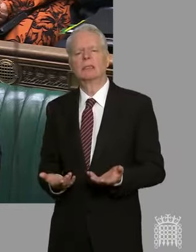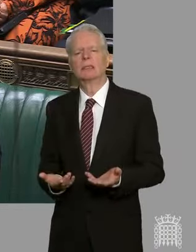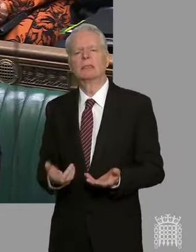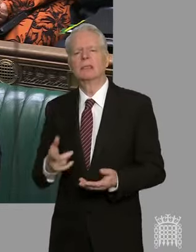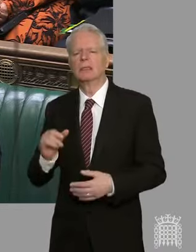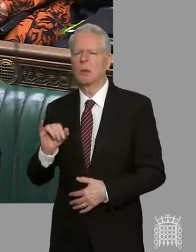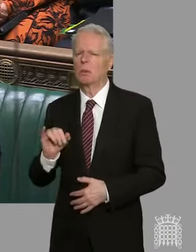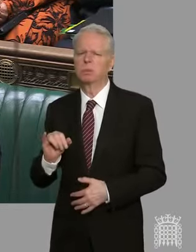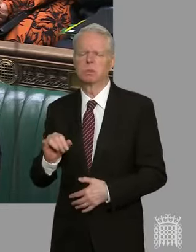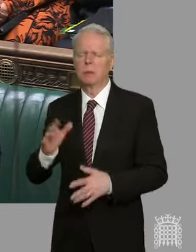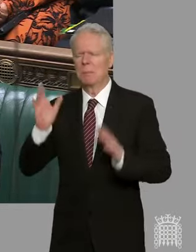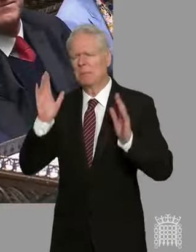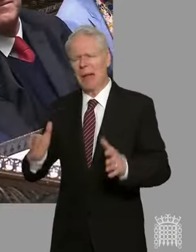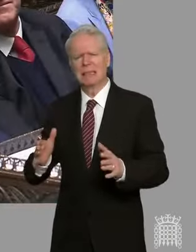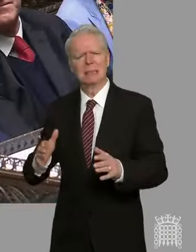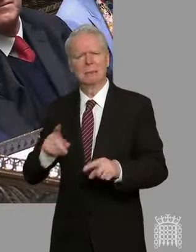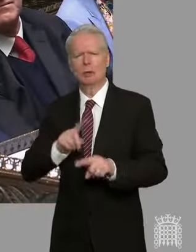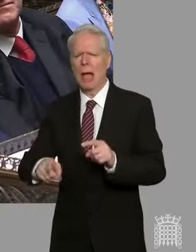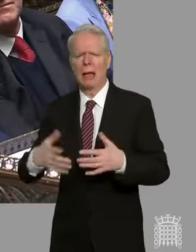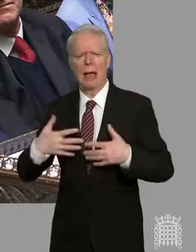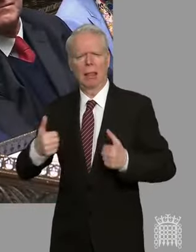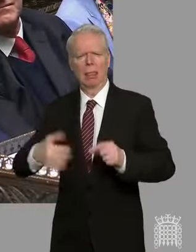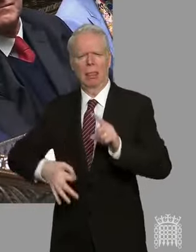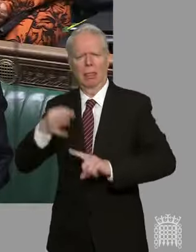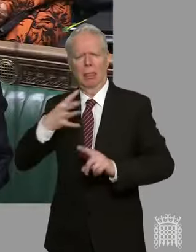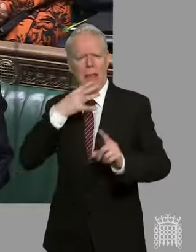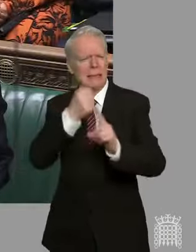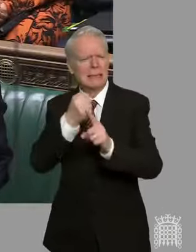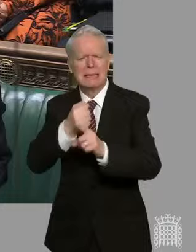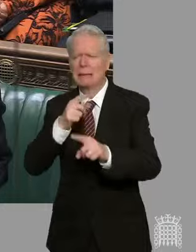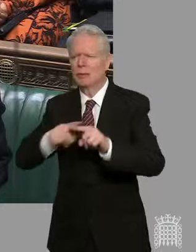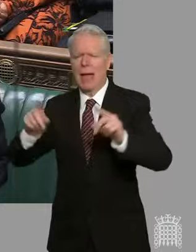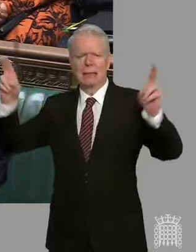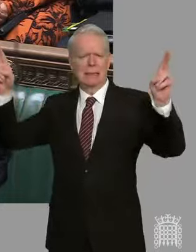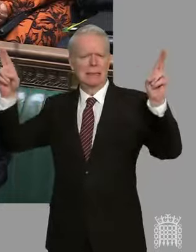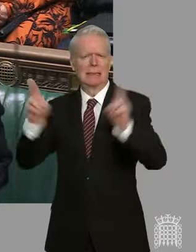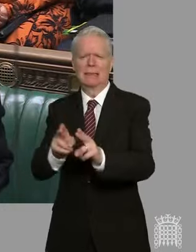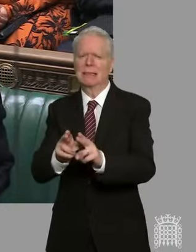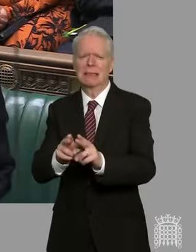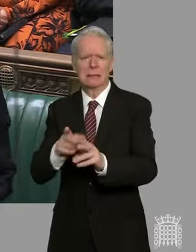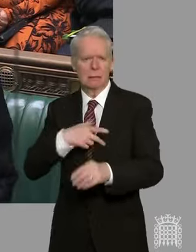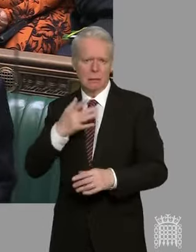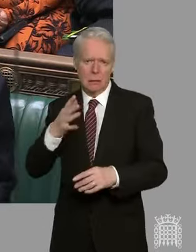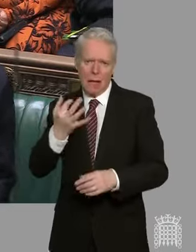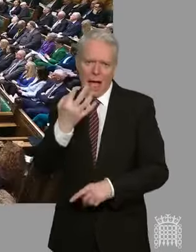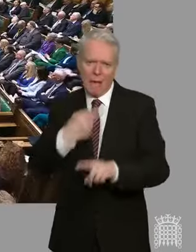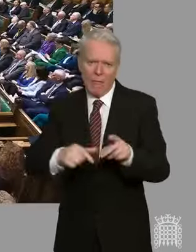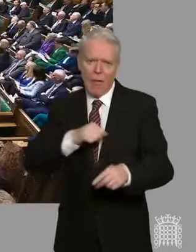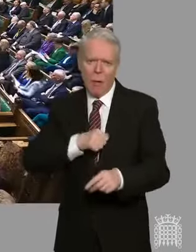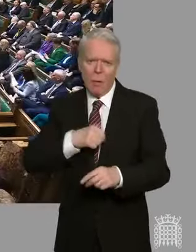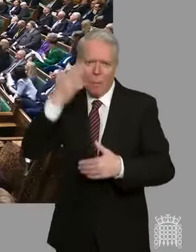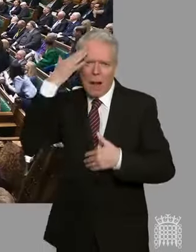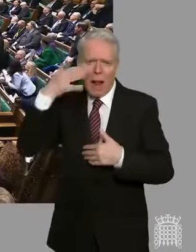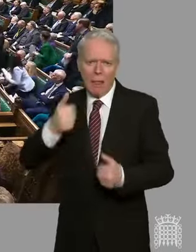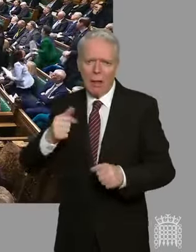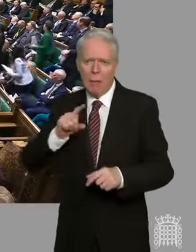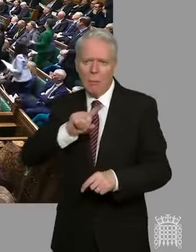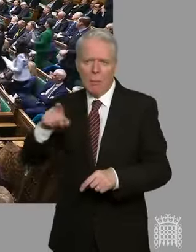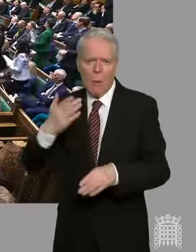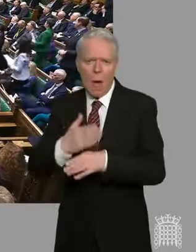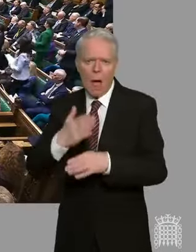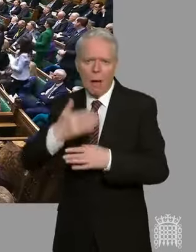We're committed to taking forward the suicide prevention strategy for England. I'm sure this is something the whole House will support. Dr Neil